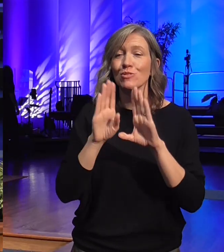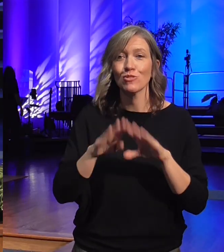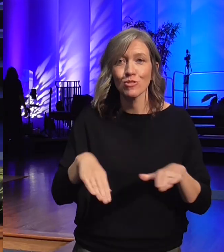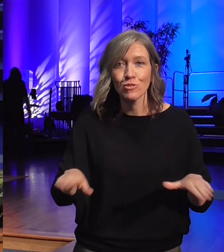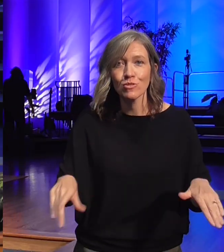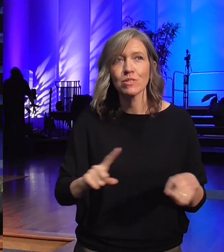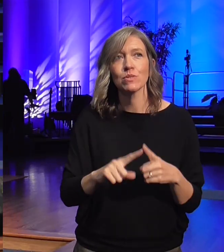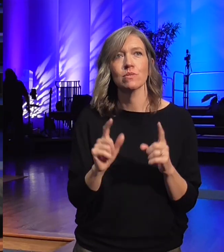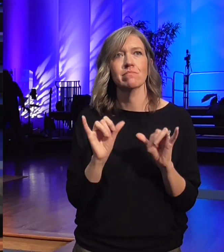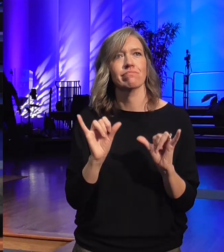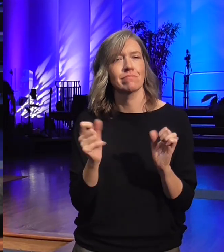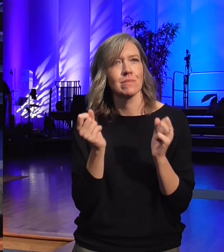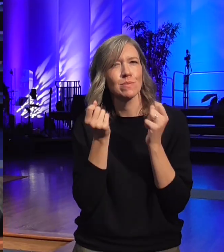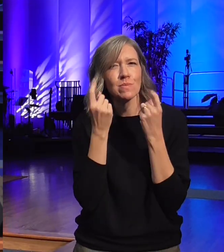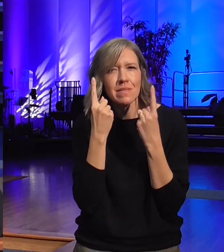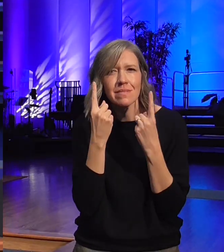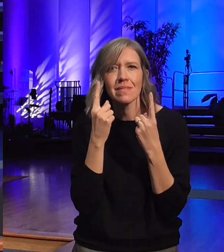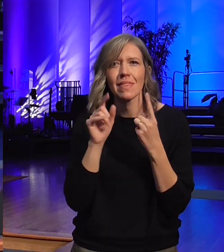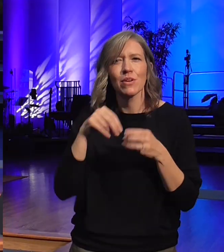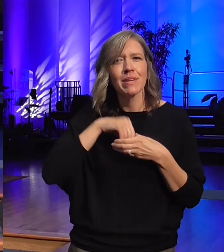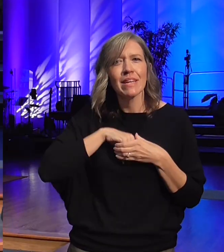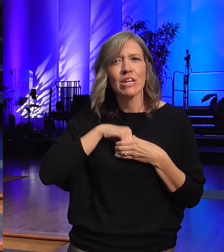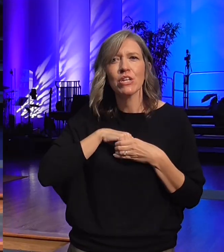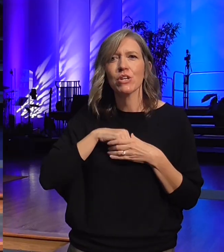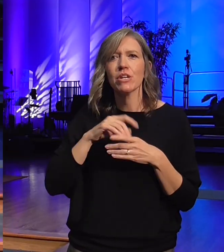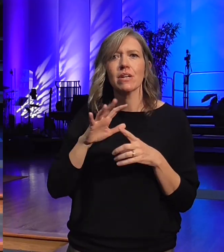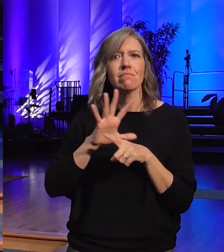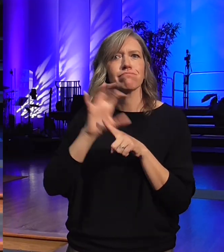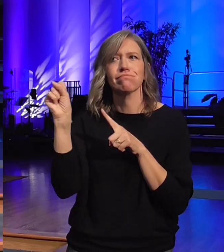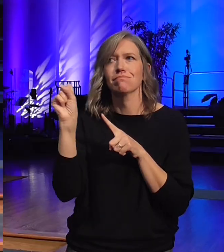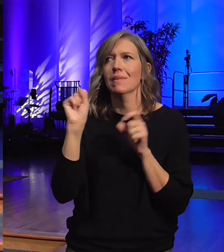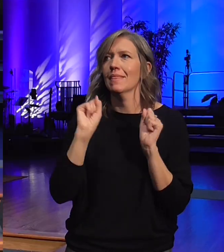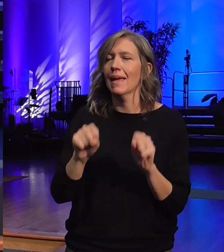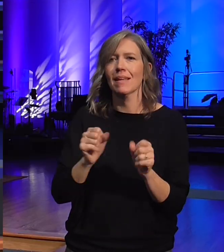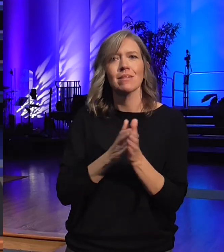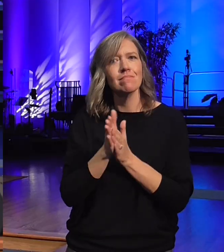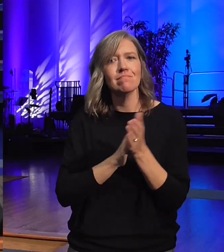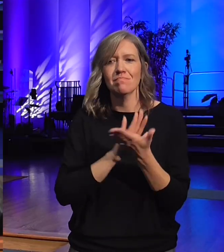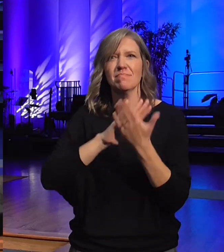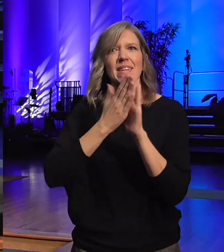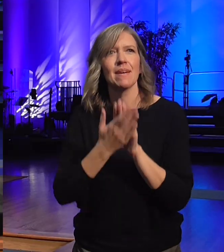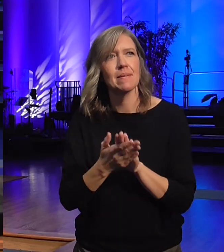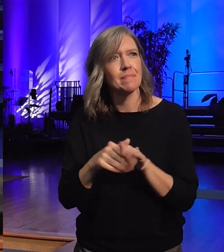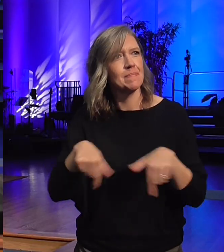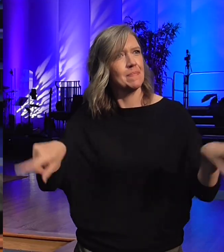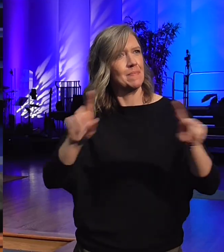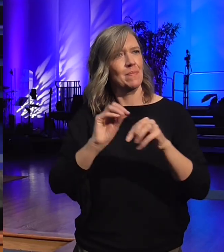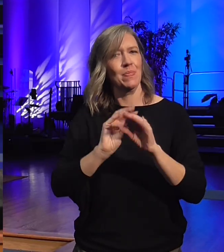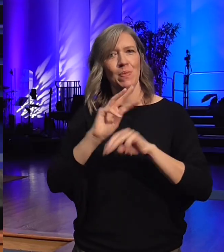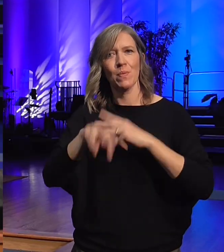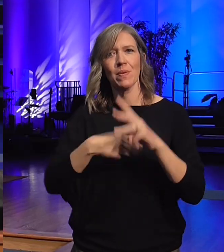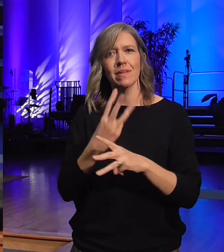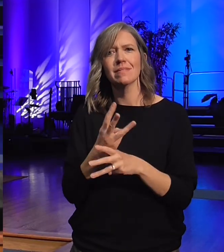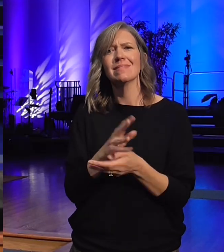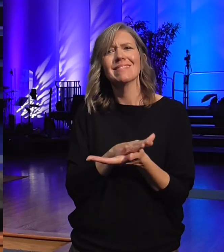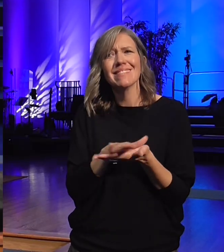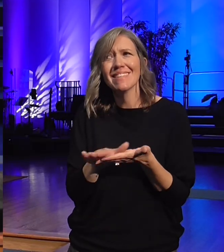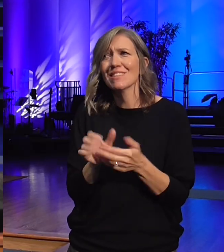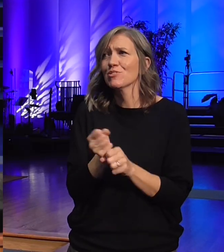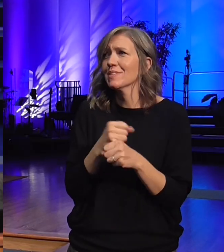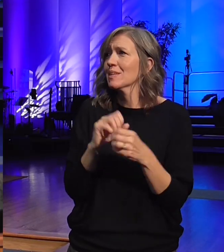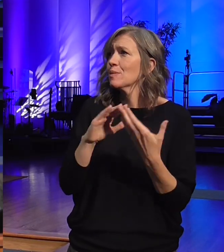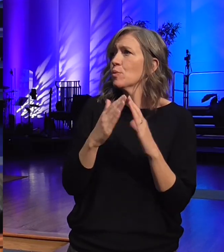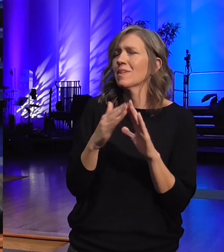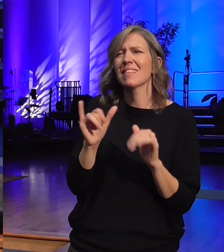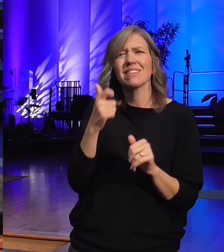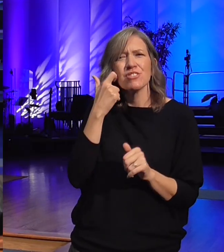and cultivate their inner magnificence so that they can emphatically be and become it in the world. And how wonderful we create a community like we